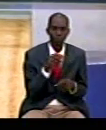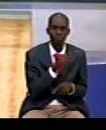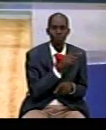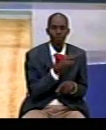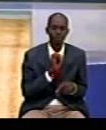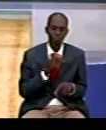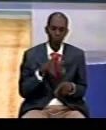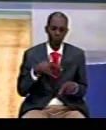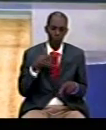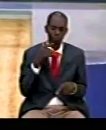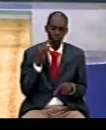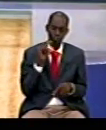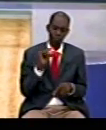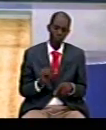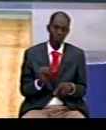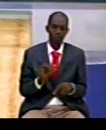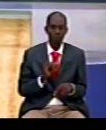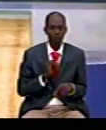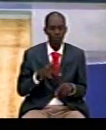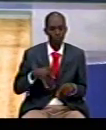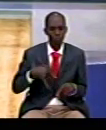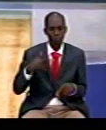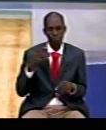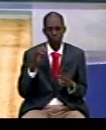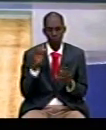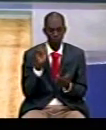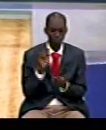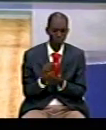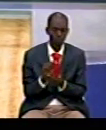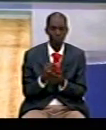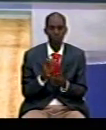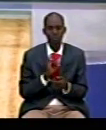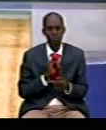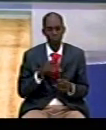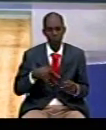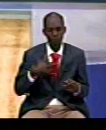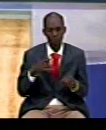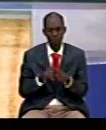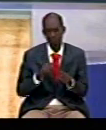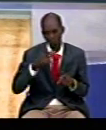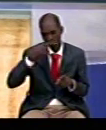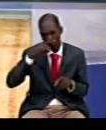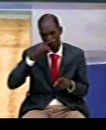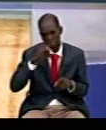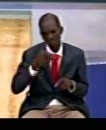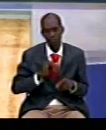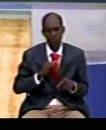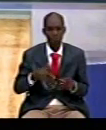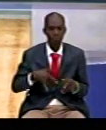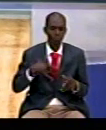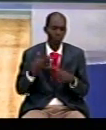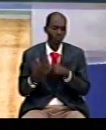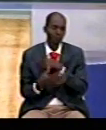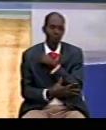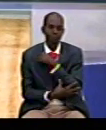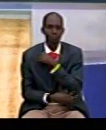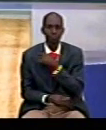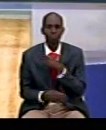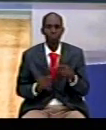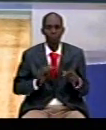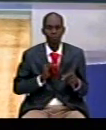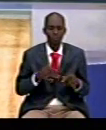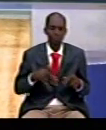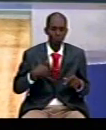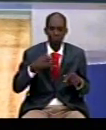feel little. I feel small. I feel childish. I feel poor. I